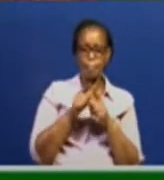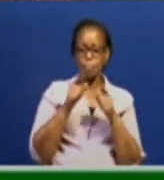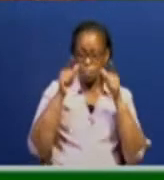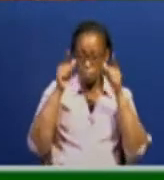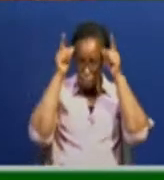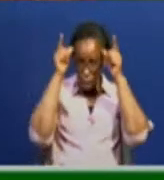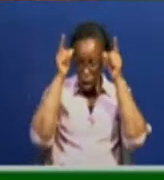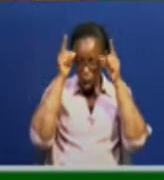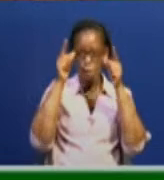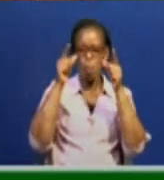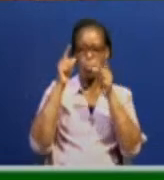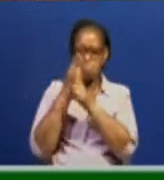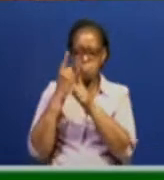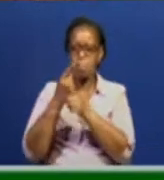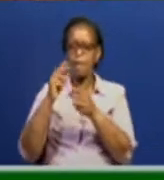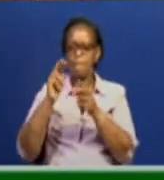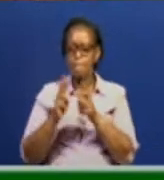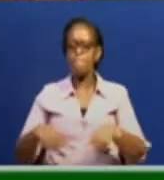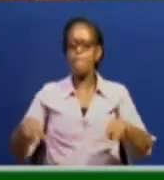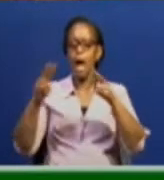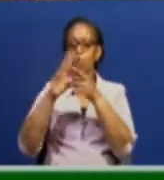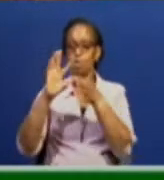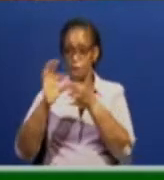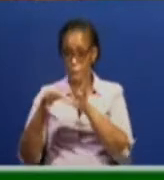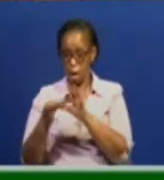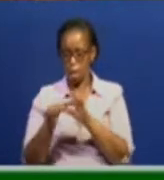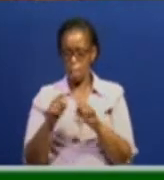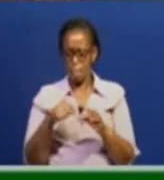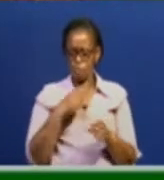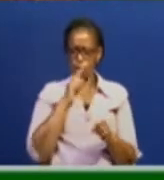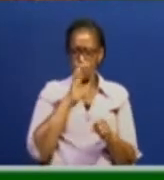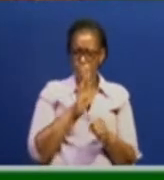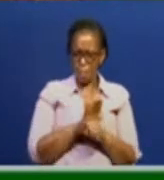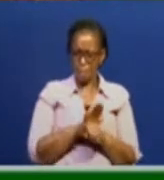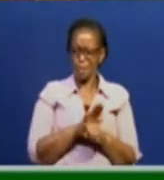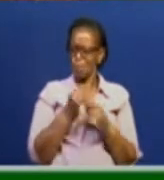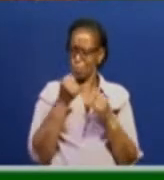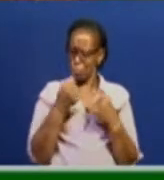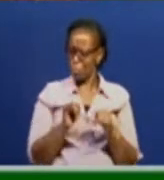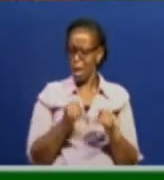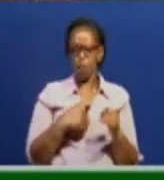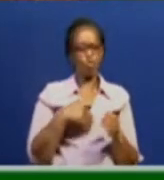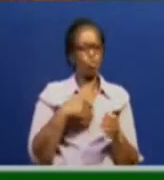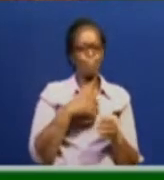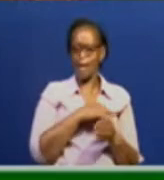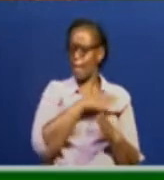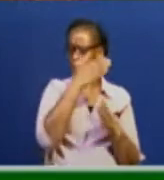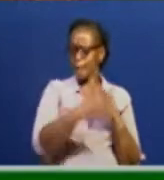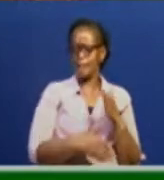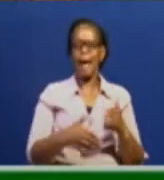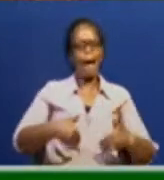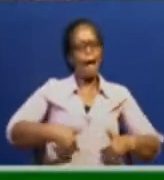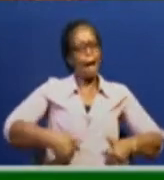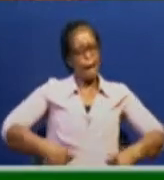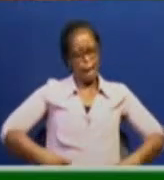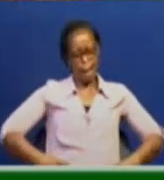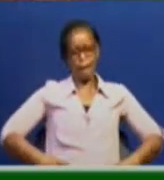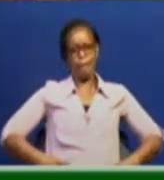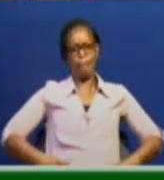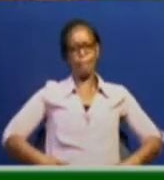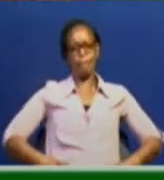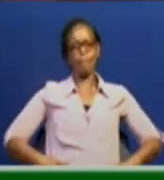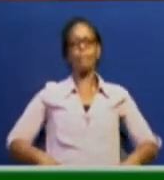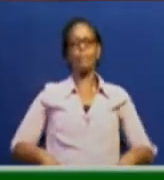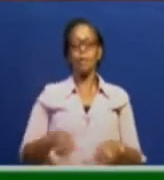chains. I am committed to put the shame of hunger behind us once and for all. We